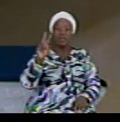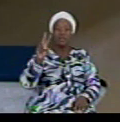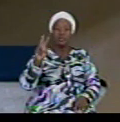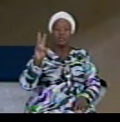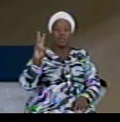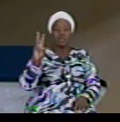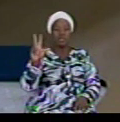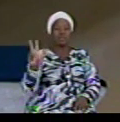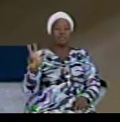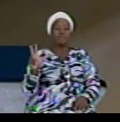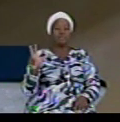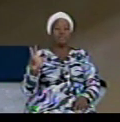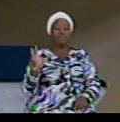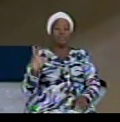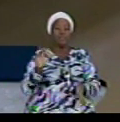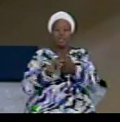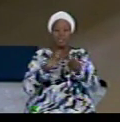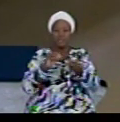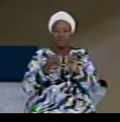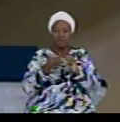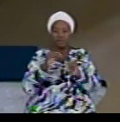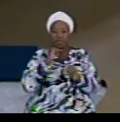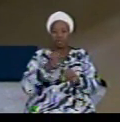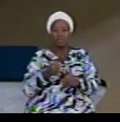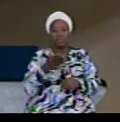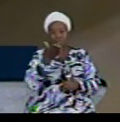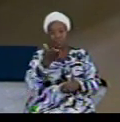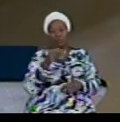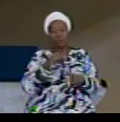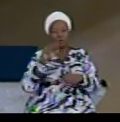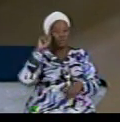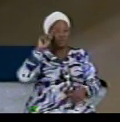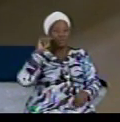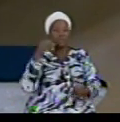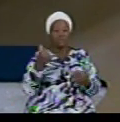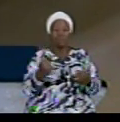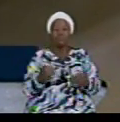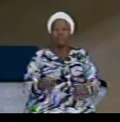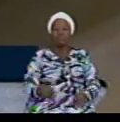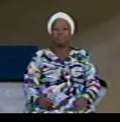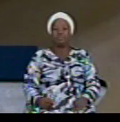+234 915 444 9263. That number is displayed on the screen right now.